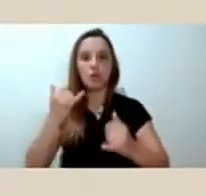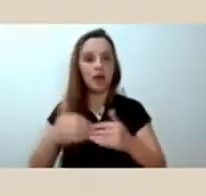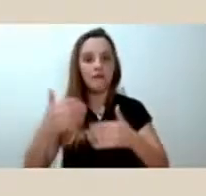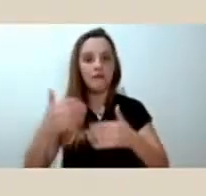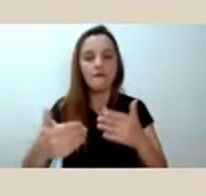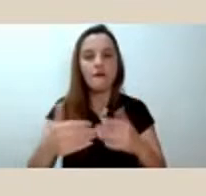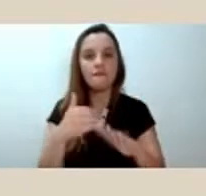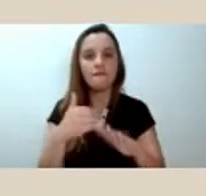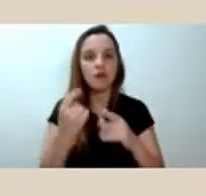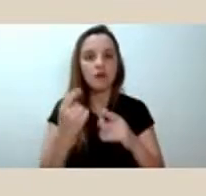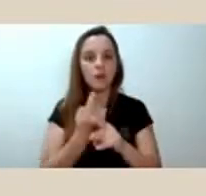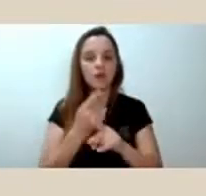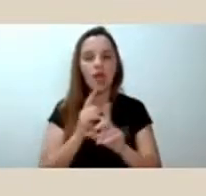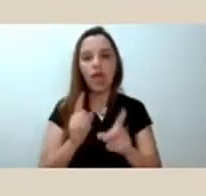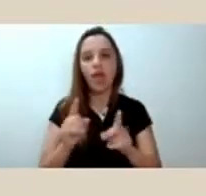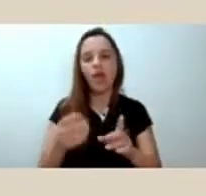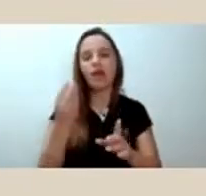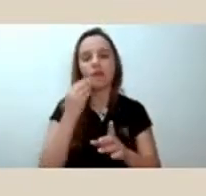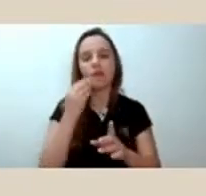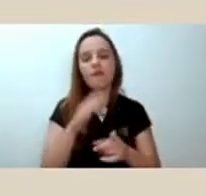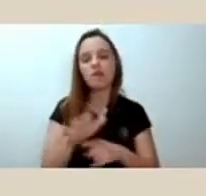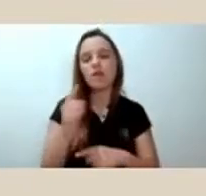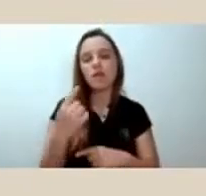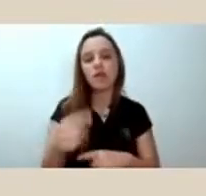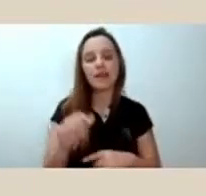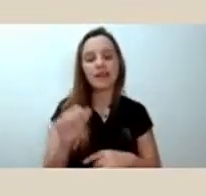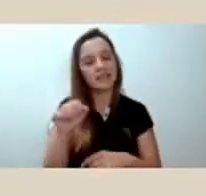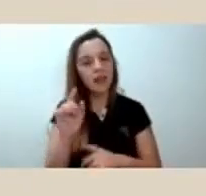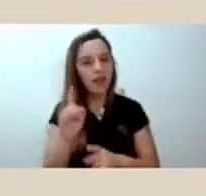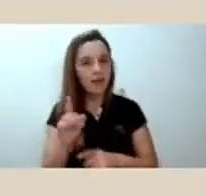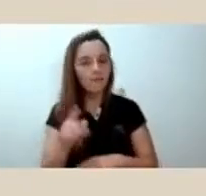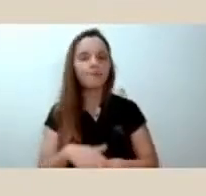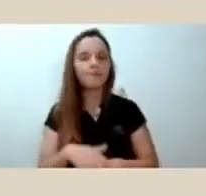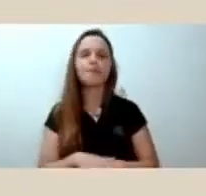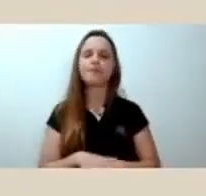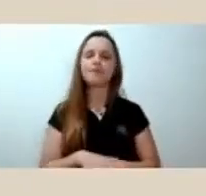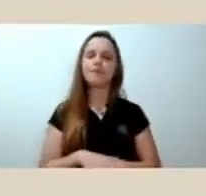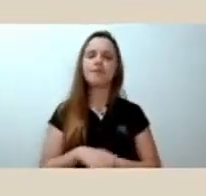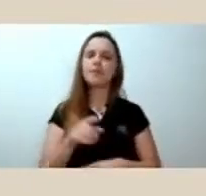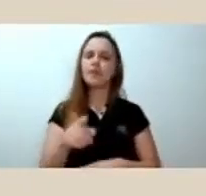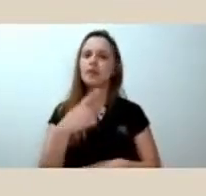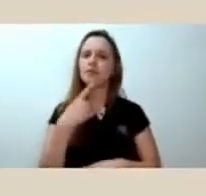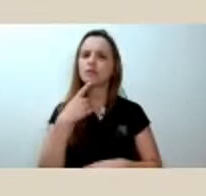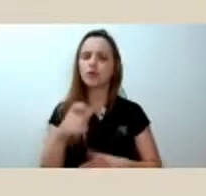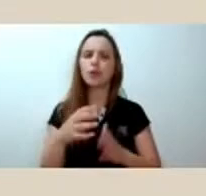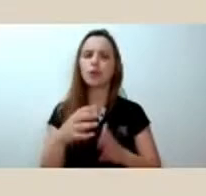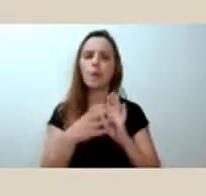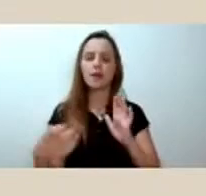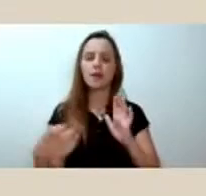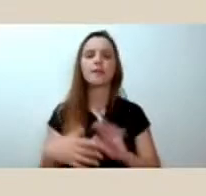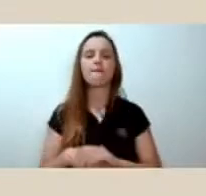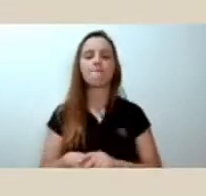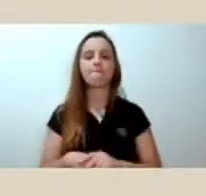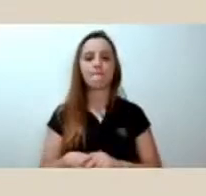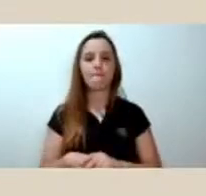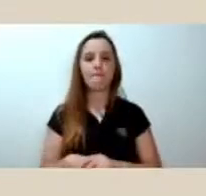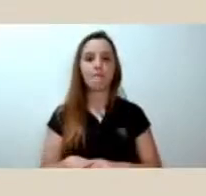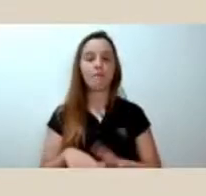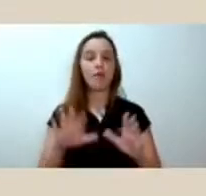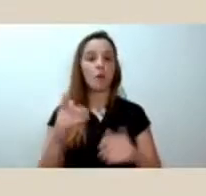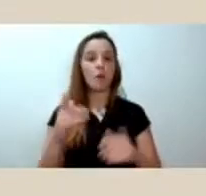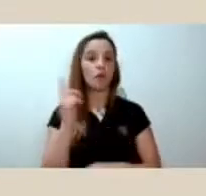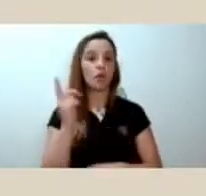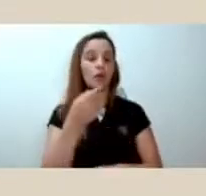conditioned. Influenciados. E isto aqui é uma questão muito complexa, não é? Quando nós falamos de